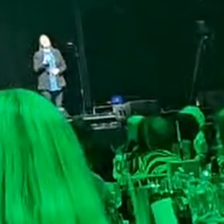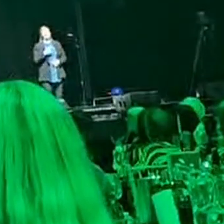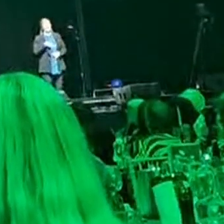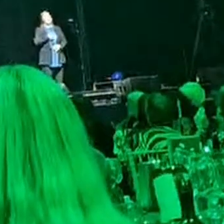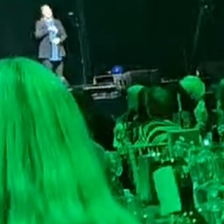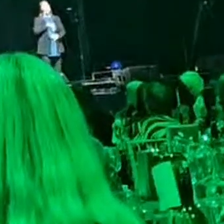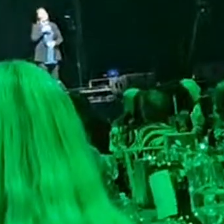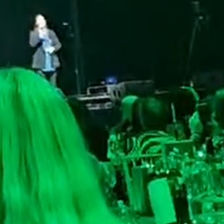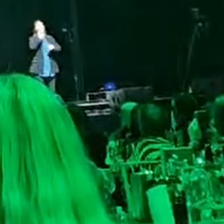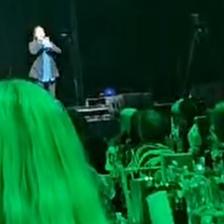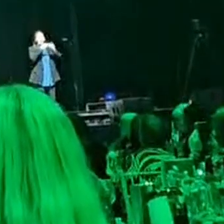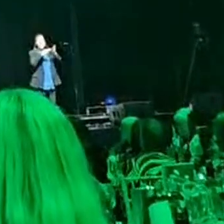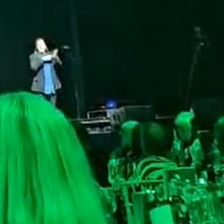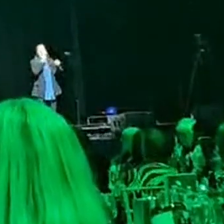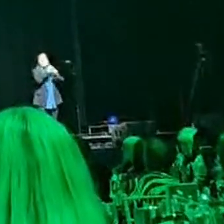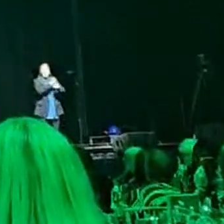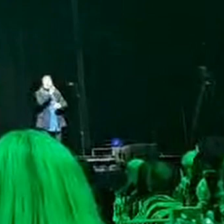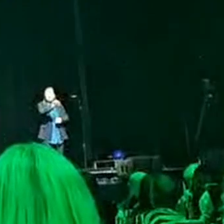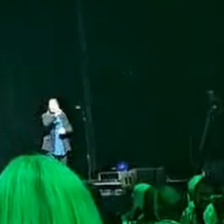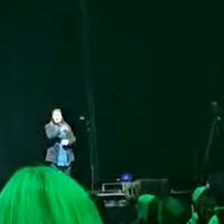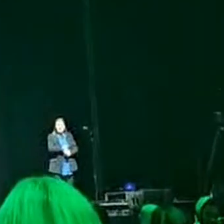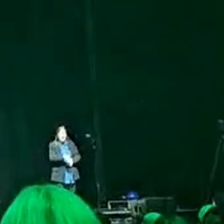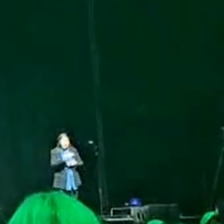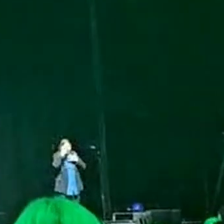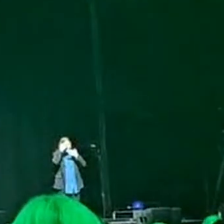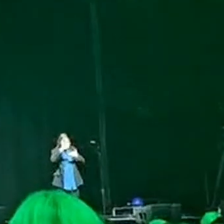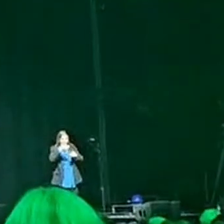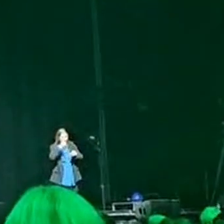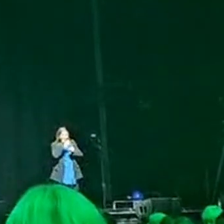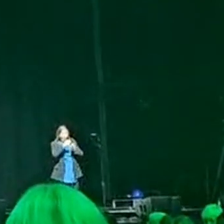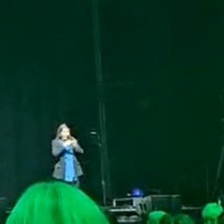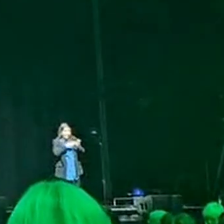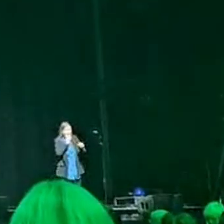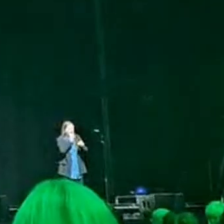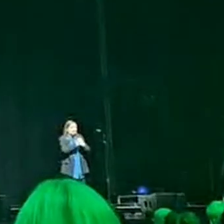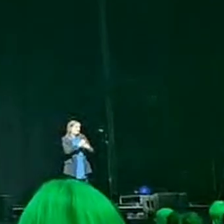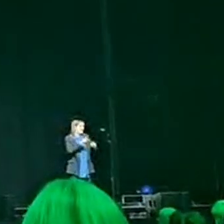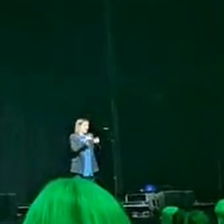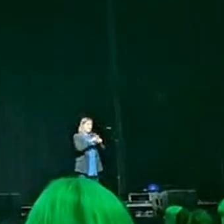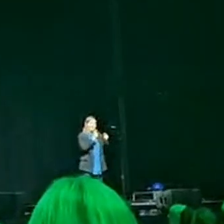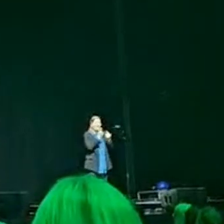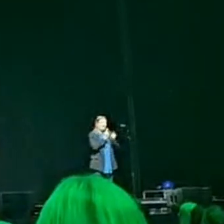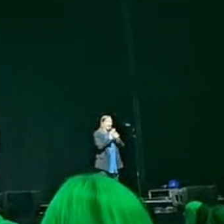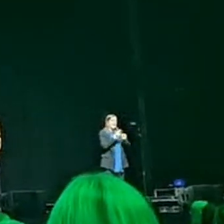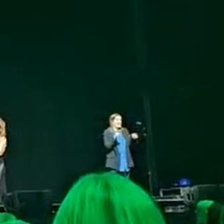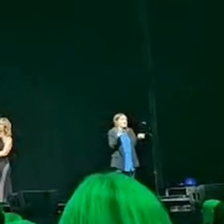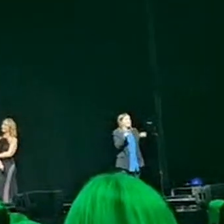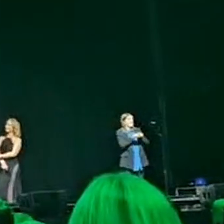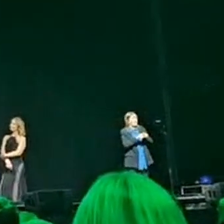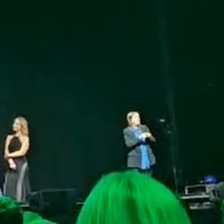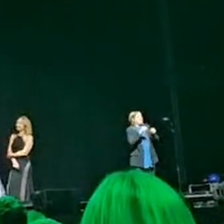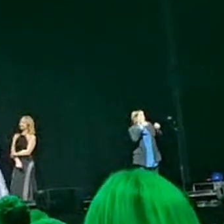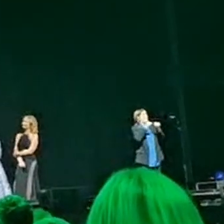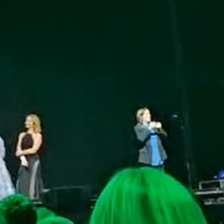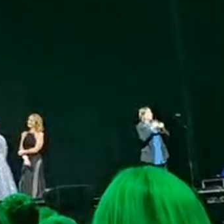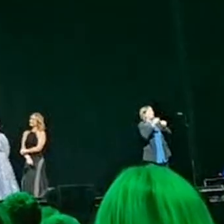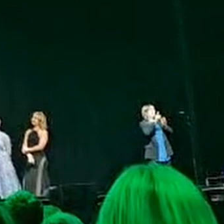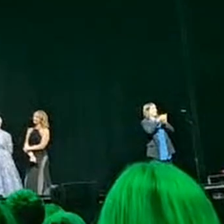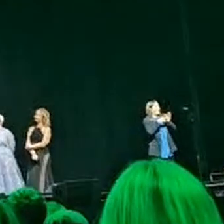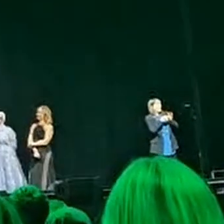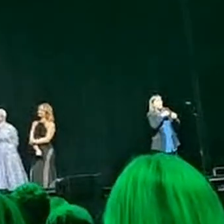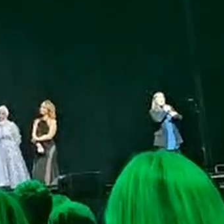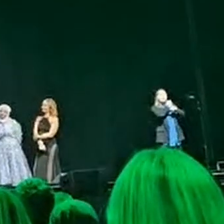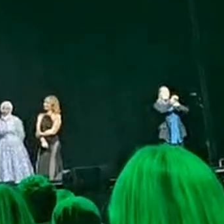a gong. And if you don't know what a gong is, it's the same thing, the same Benjamin Zephaniah